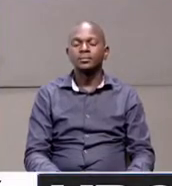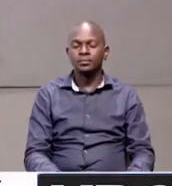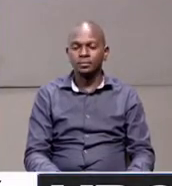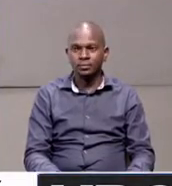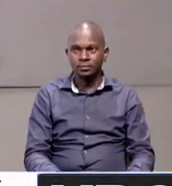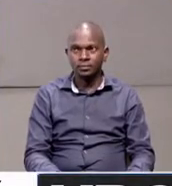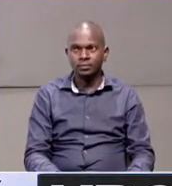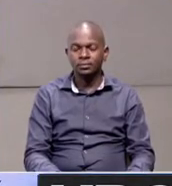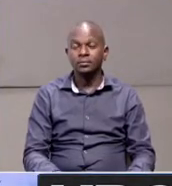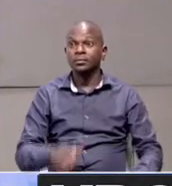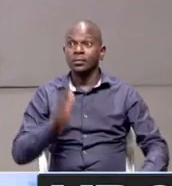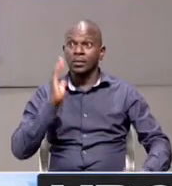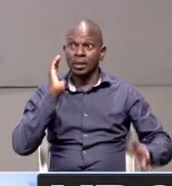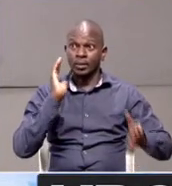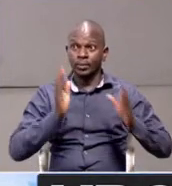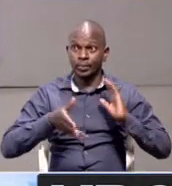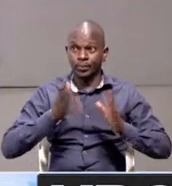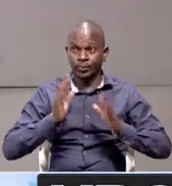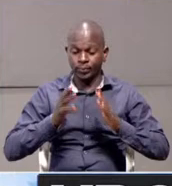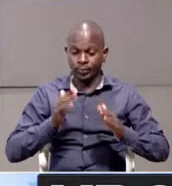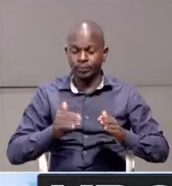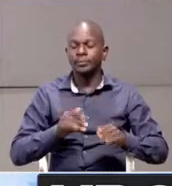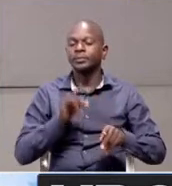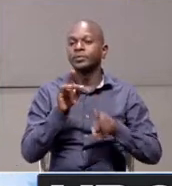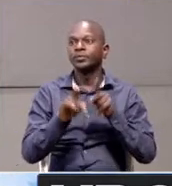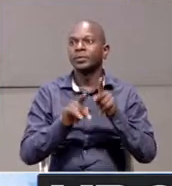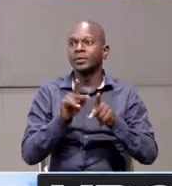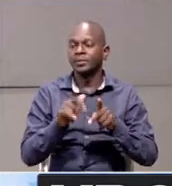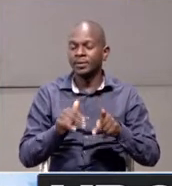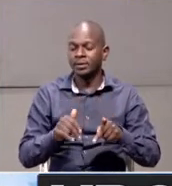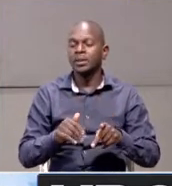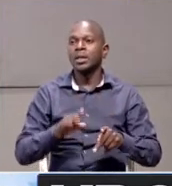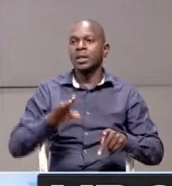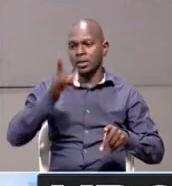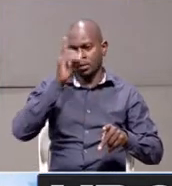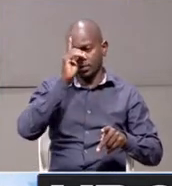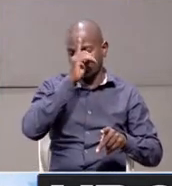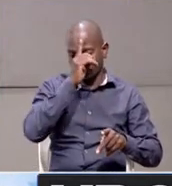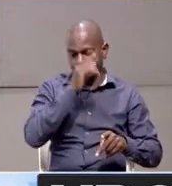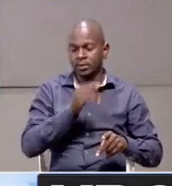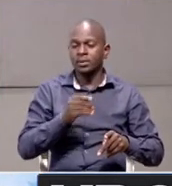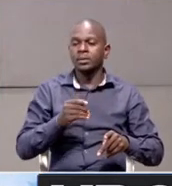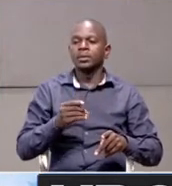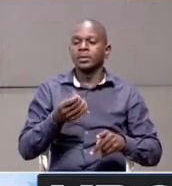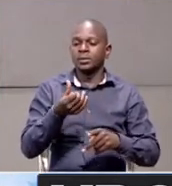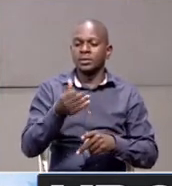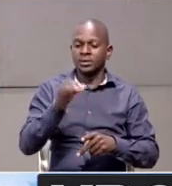Now, runners today turned up to participate in the Kabaka's 69th birthday run. And